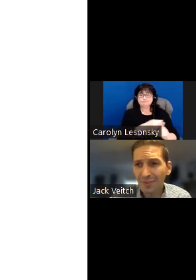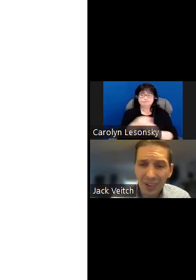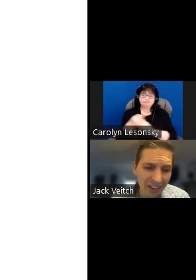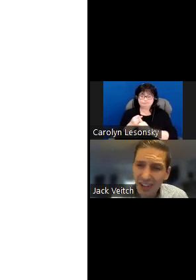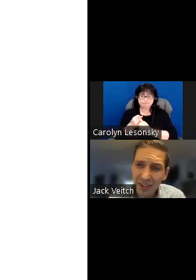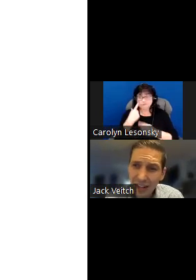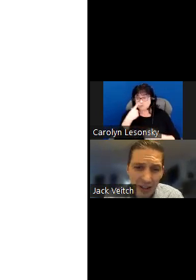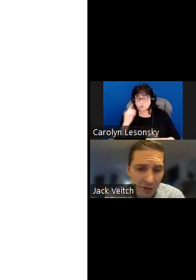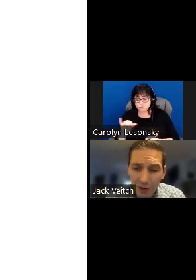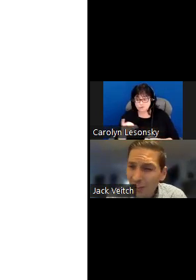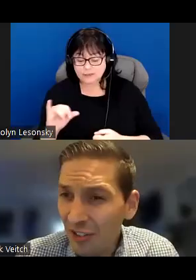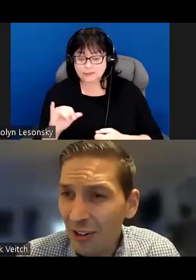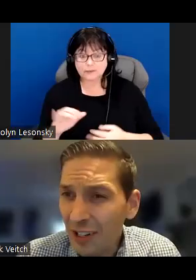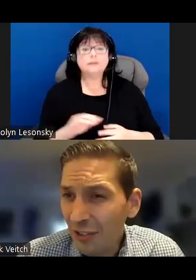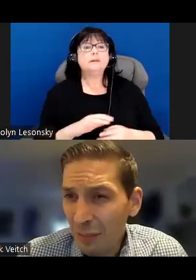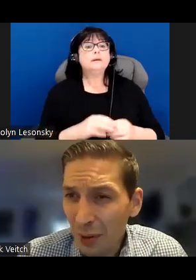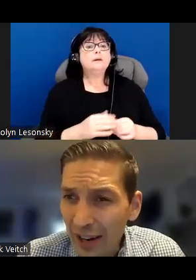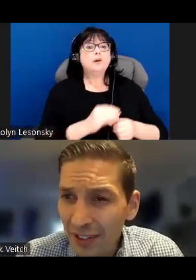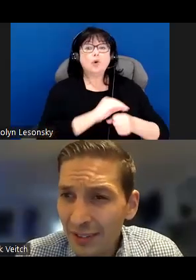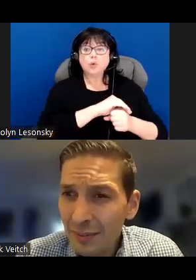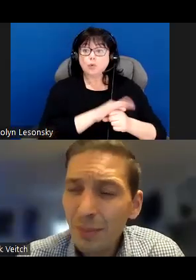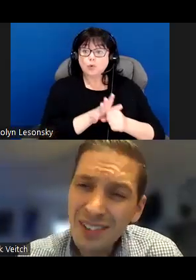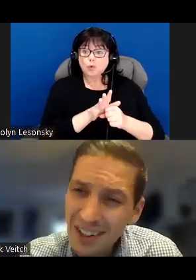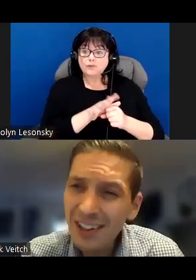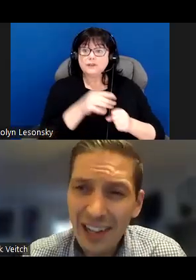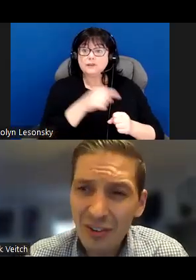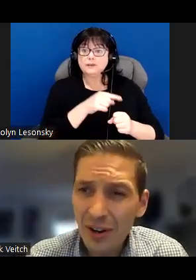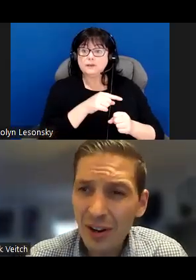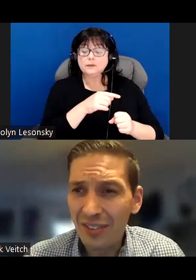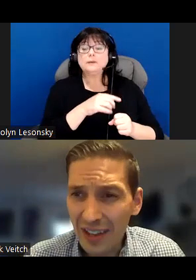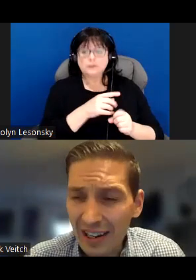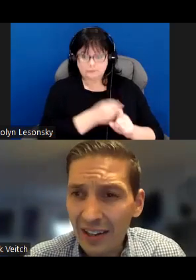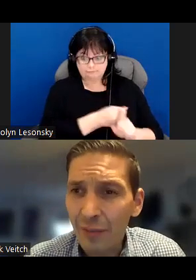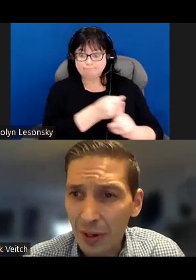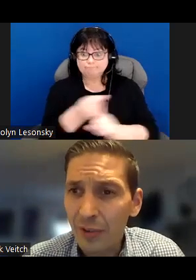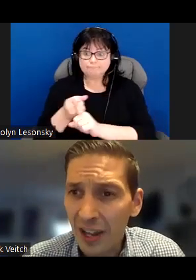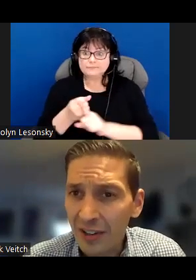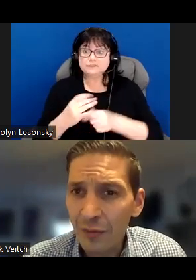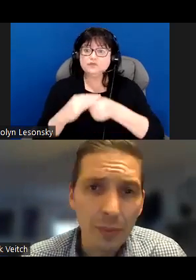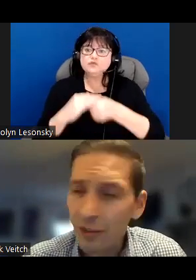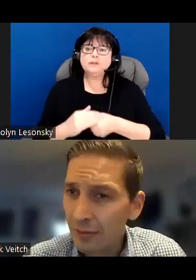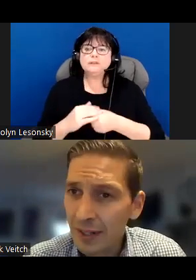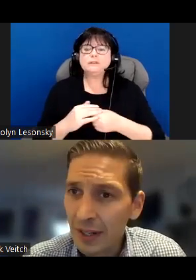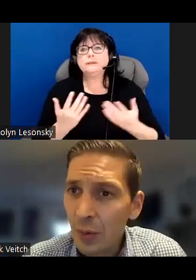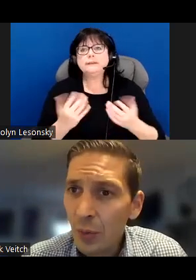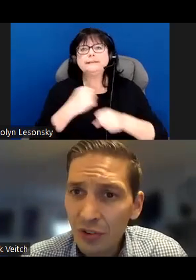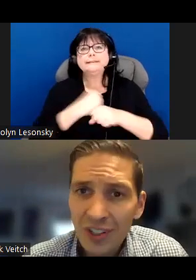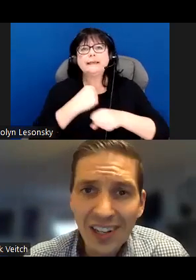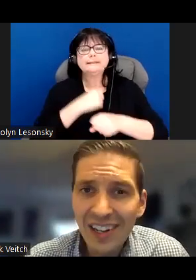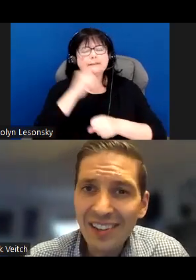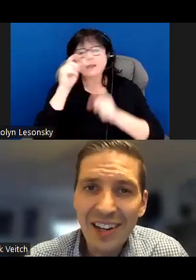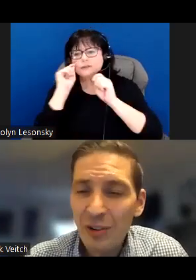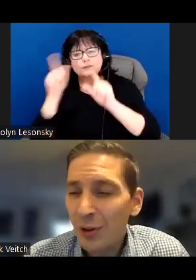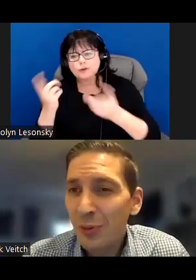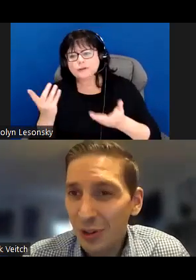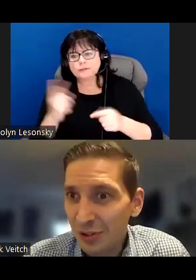COVID is, again, some not necessarily surprising, but nonetheless a bit unsettling and bit of data and information. We're